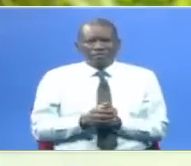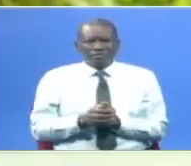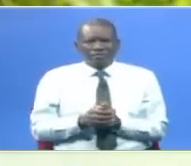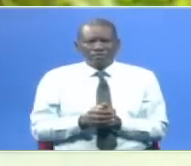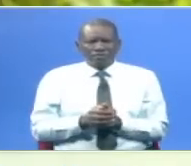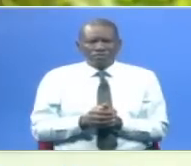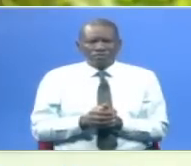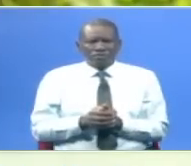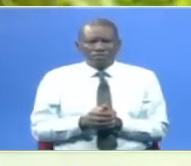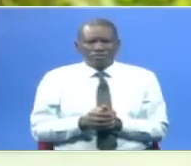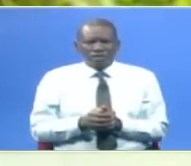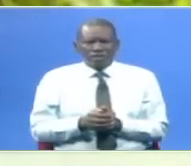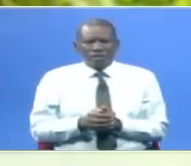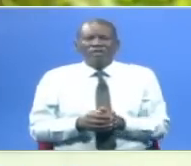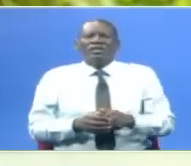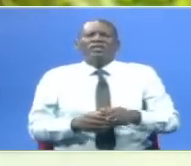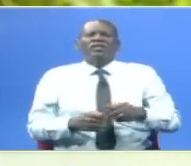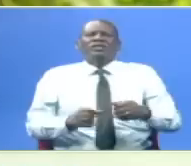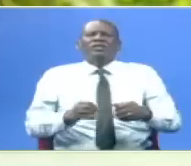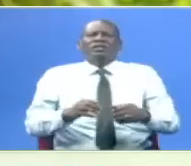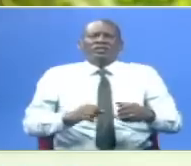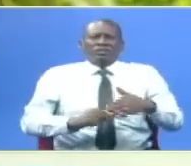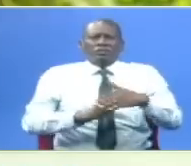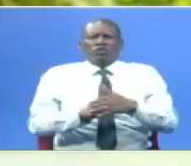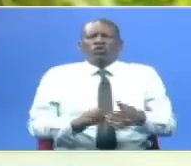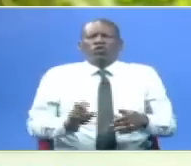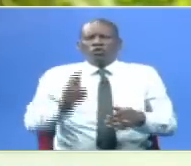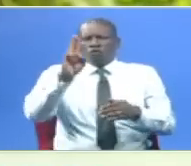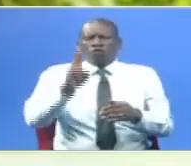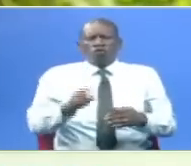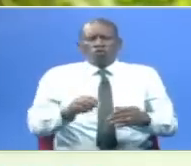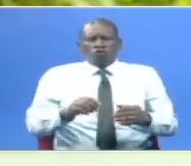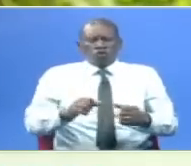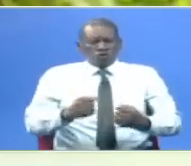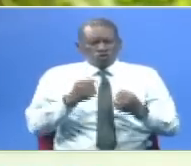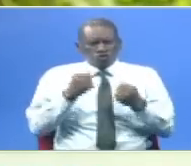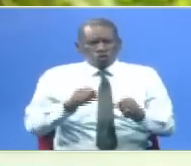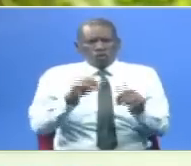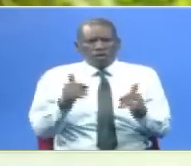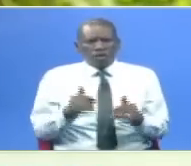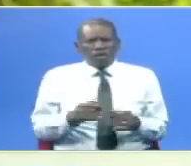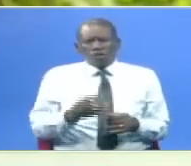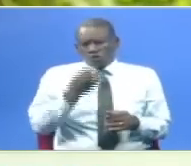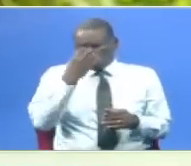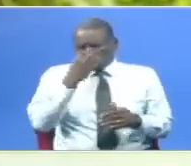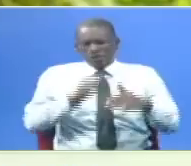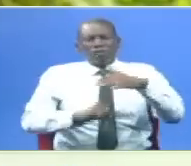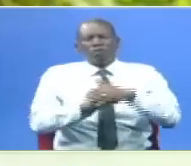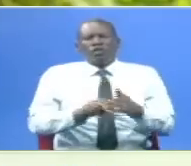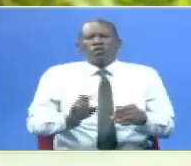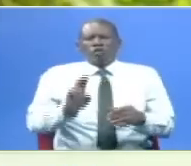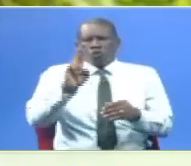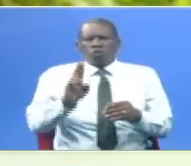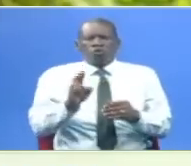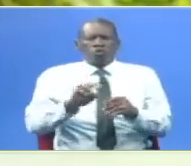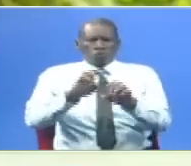Uhuru Kenyatta was formidable, safe, invincible, was with William Ruto, because he had found the person